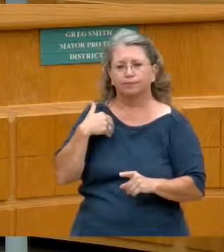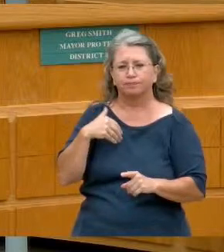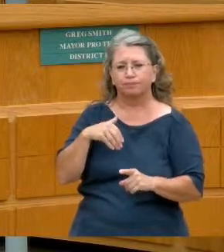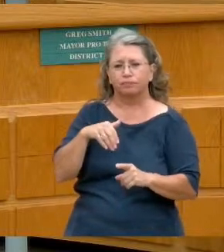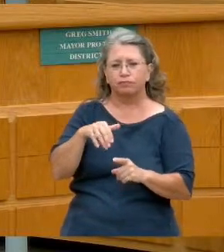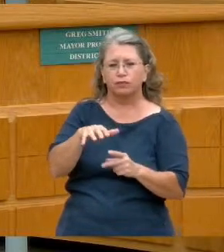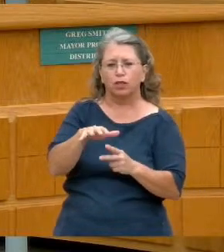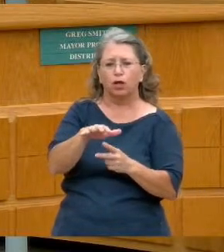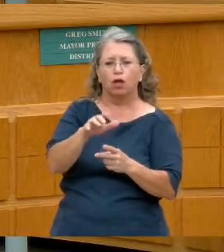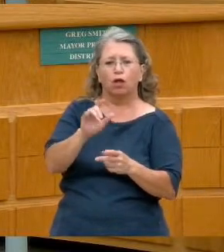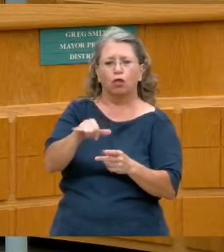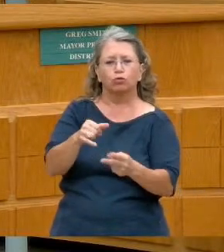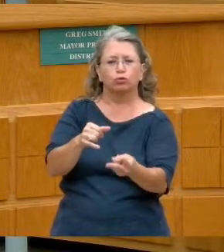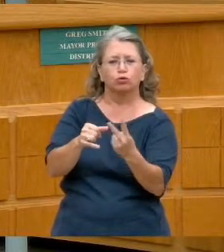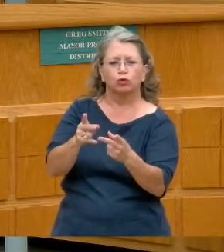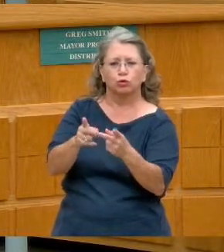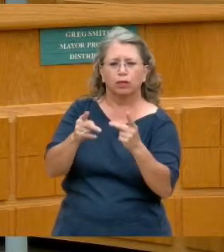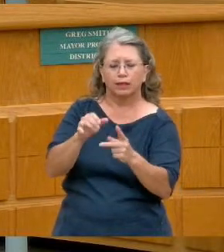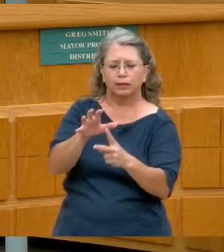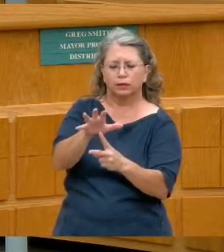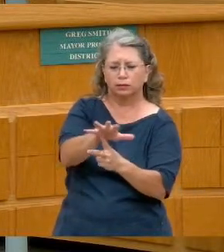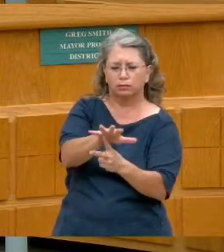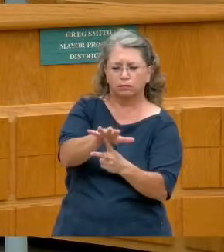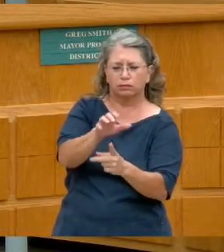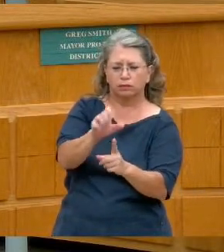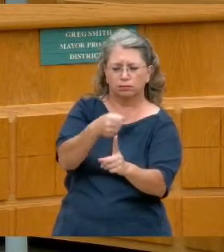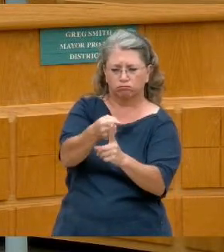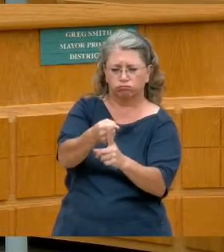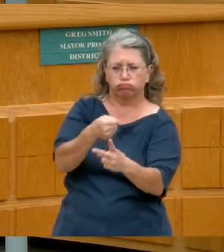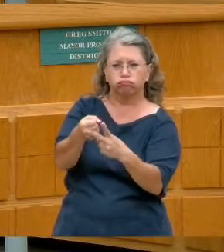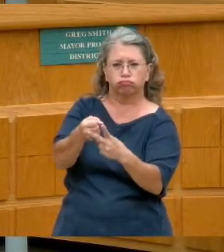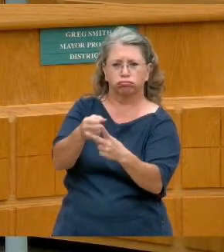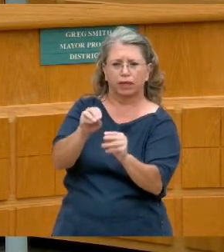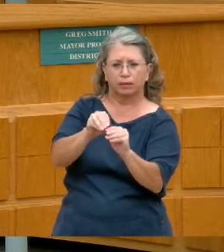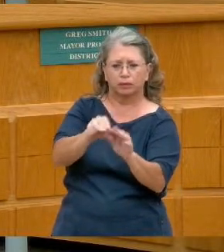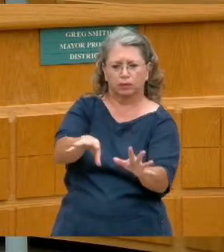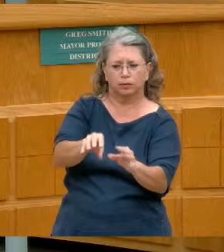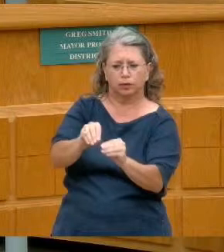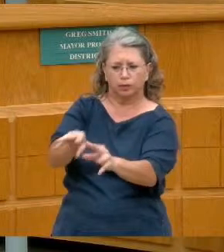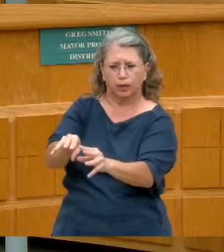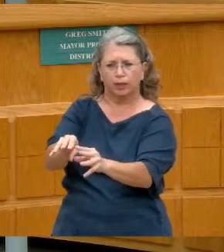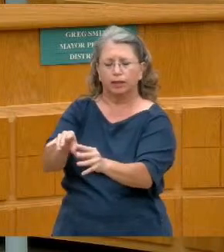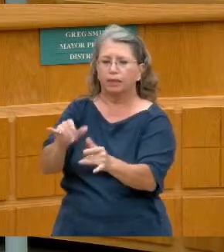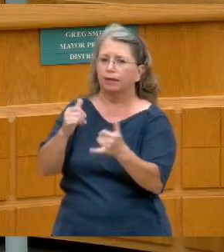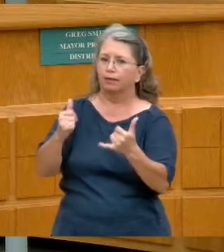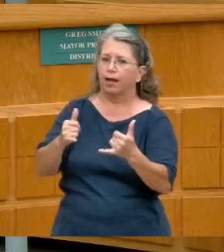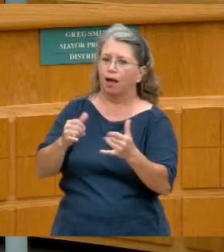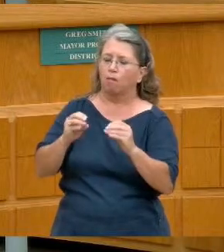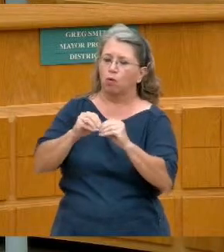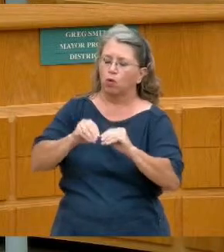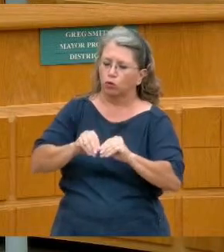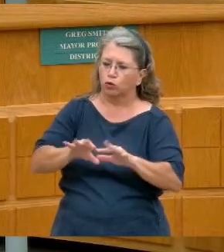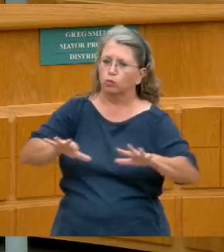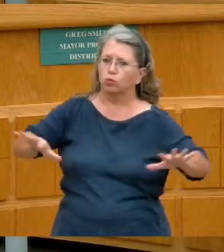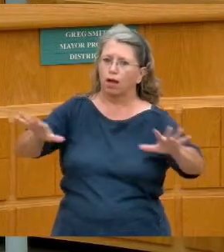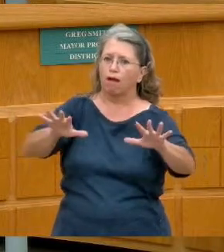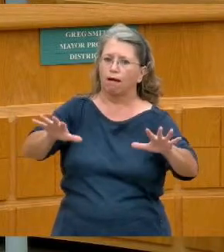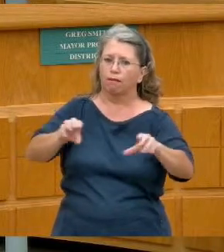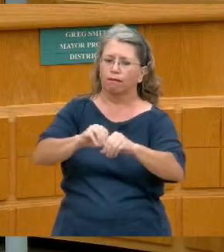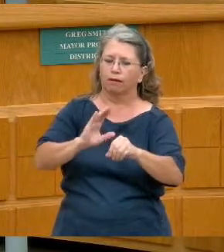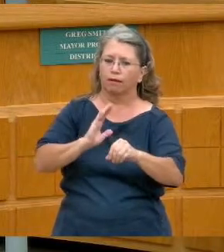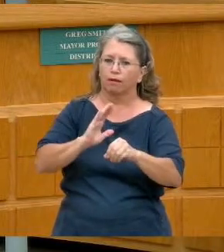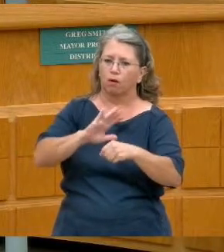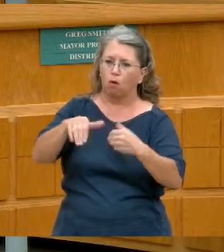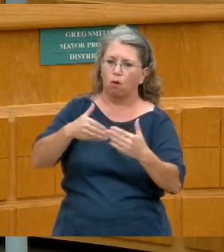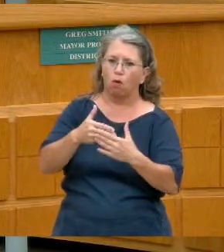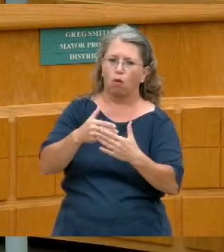couple different facilities here in the coastal bend area. This is a widespread outbreak that we're going through now, and so the dynamics are going to be a little bit